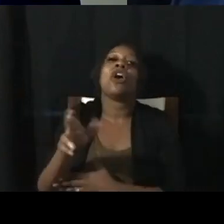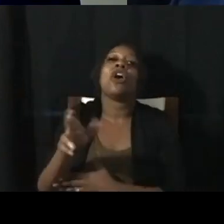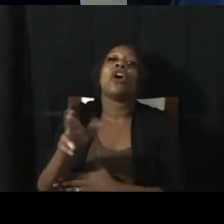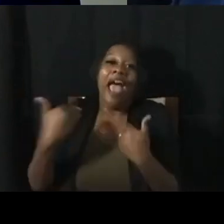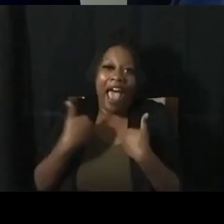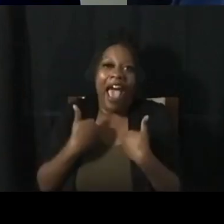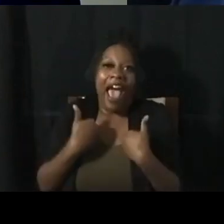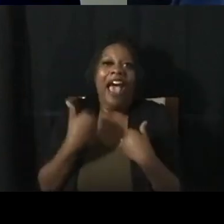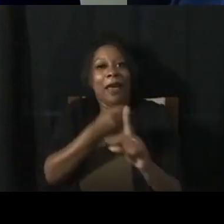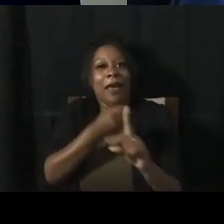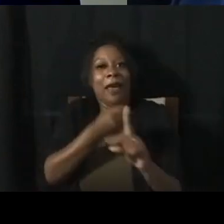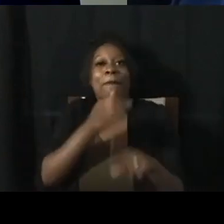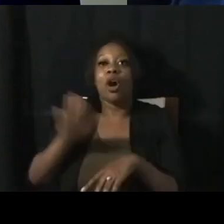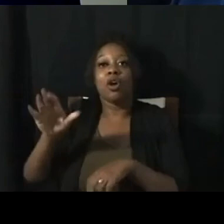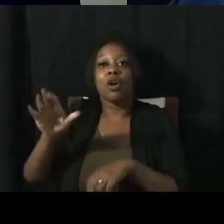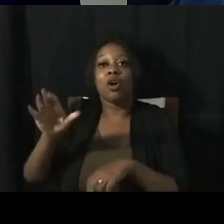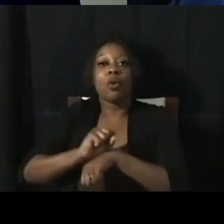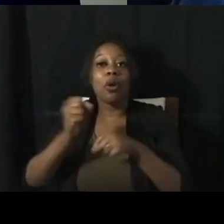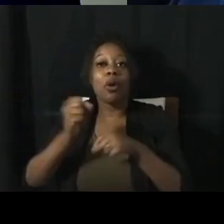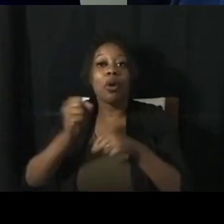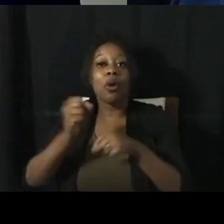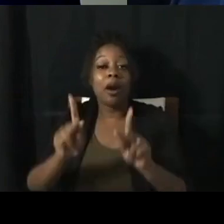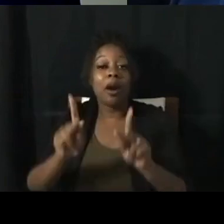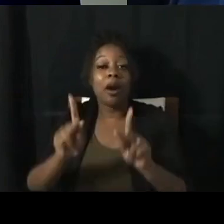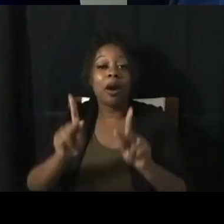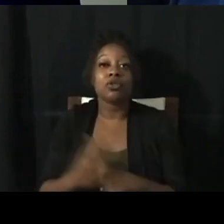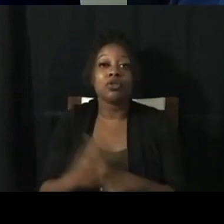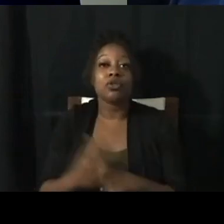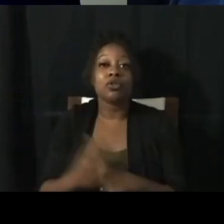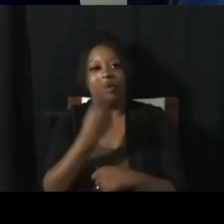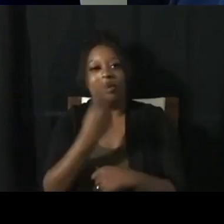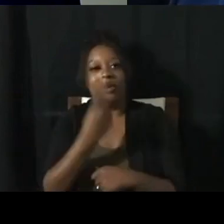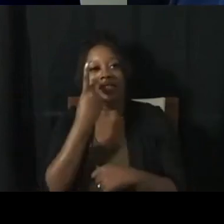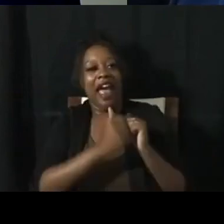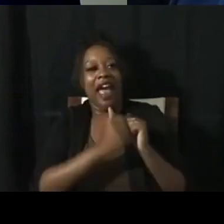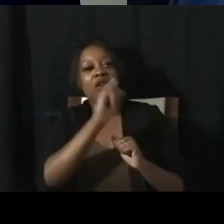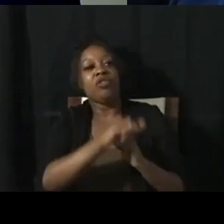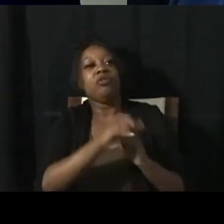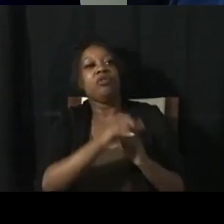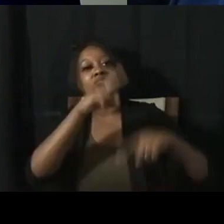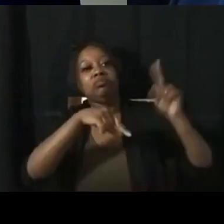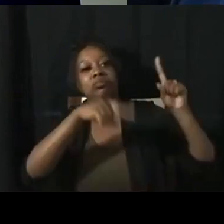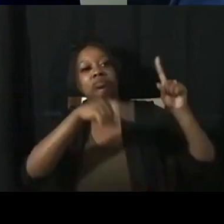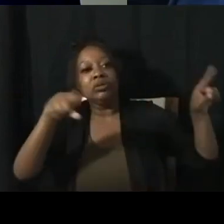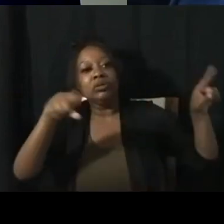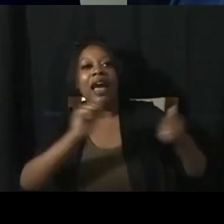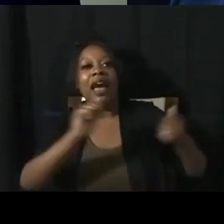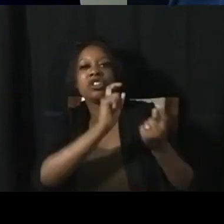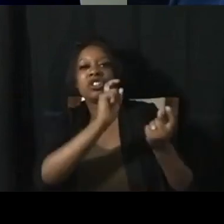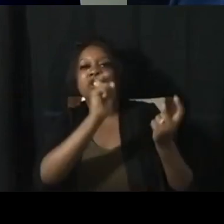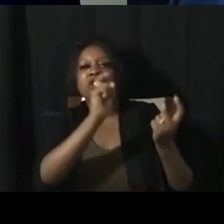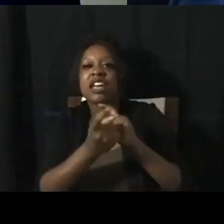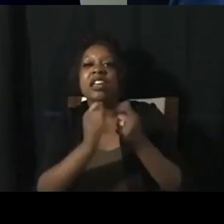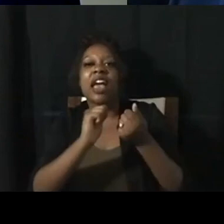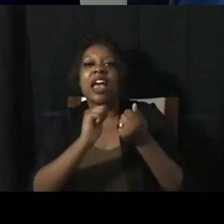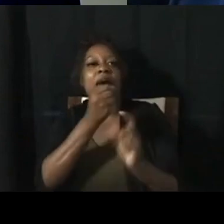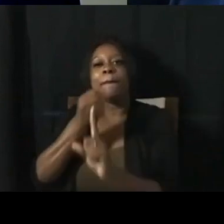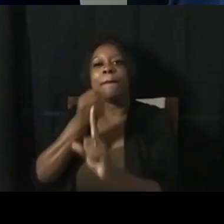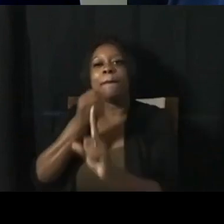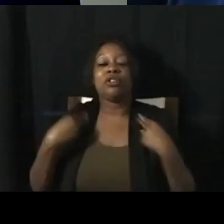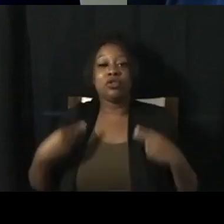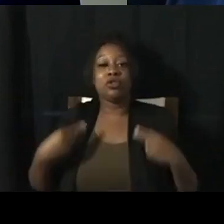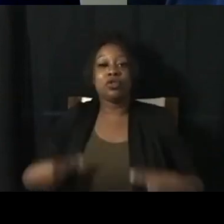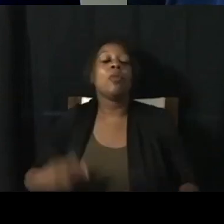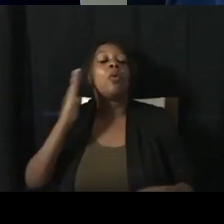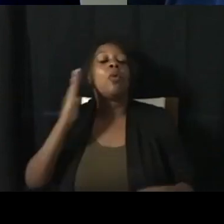how those trends are converging and how they're impacting human beings, it will improve the policymaking process and the